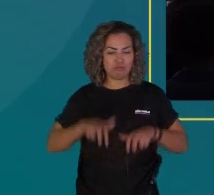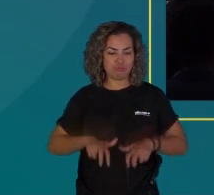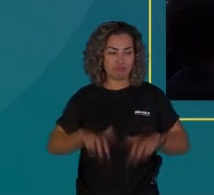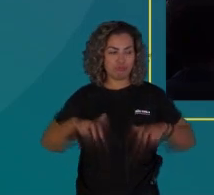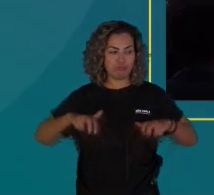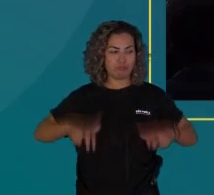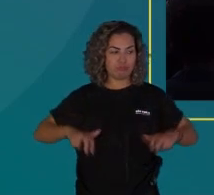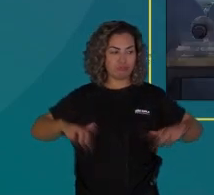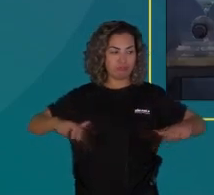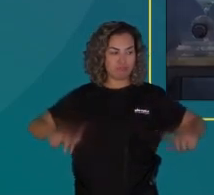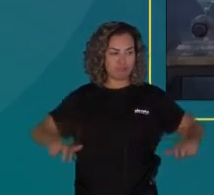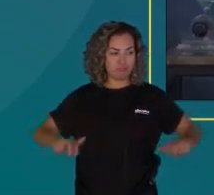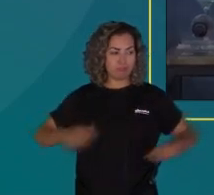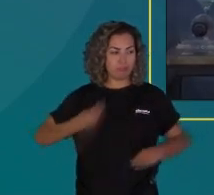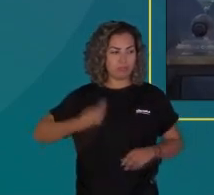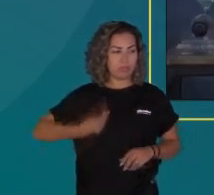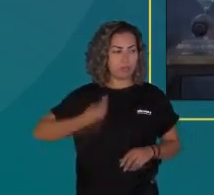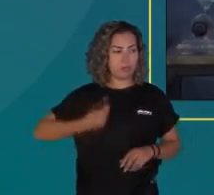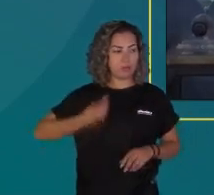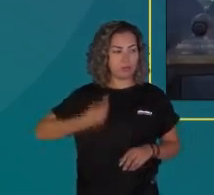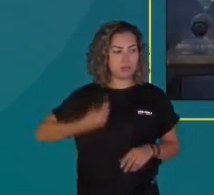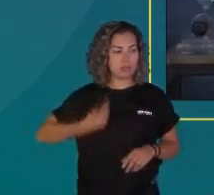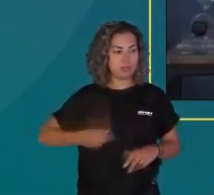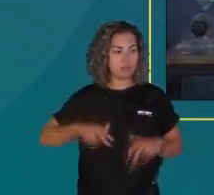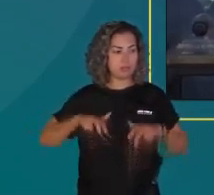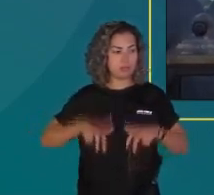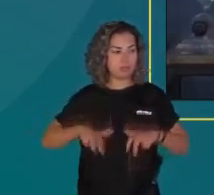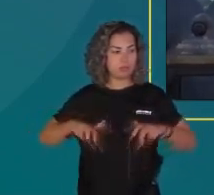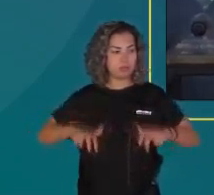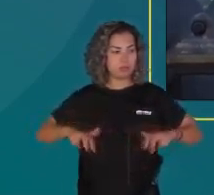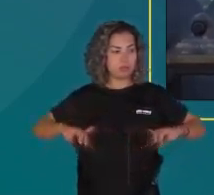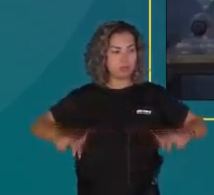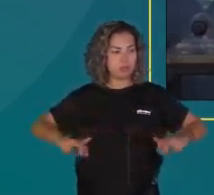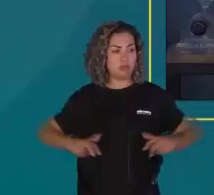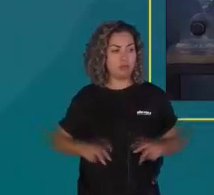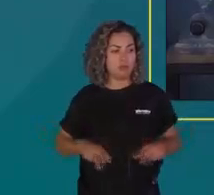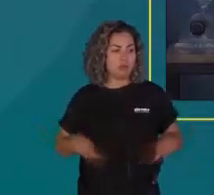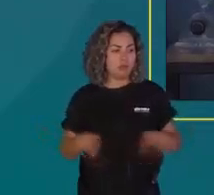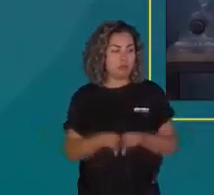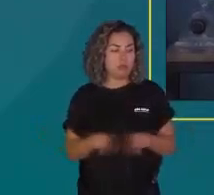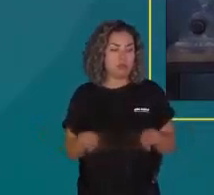by, let me just get my place on the program here,